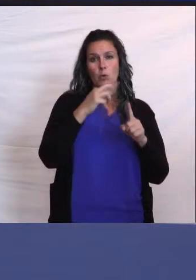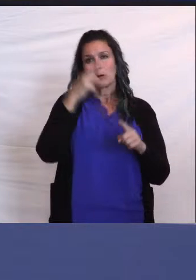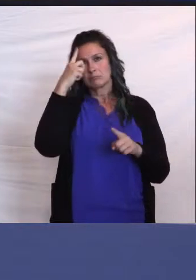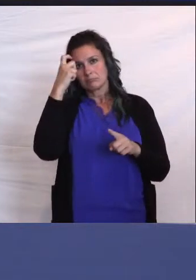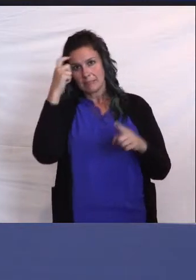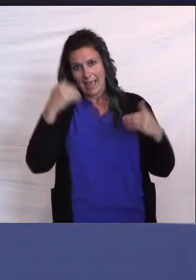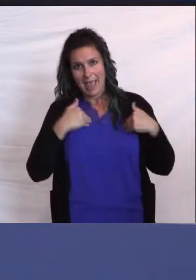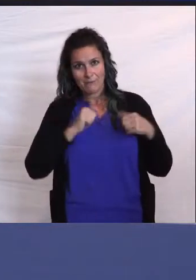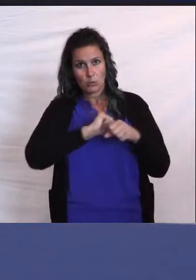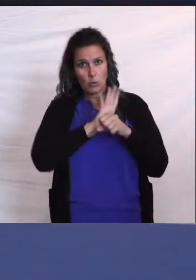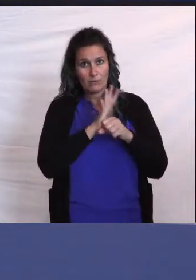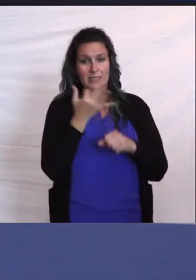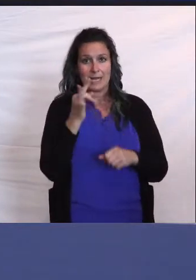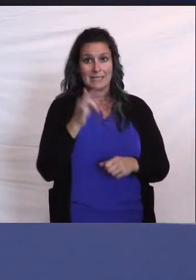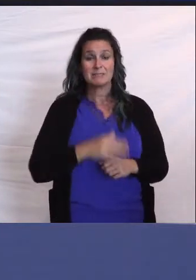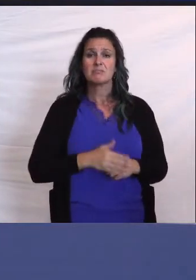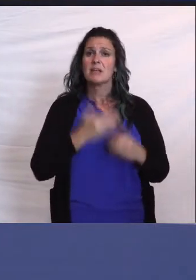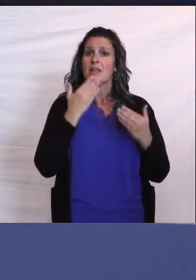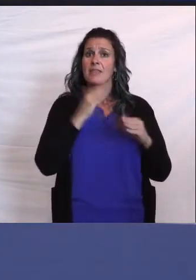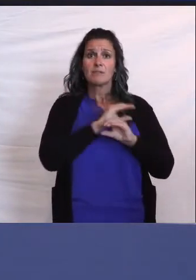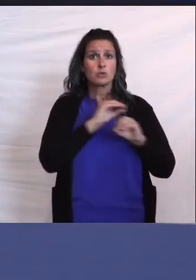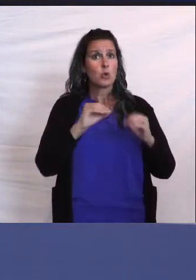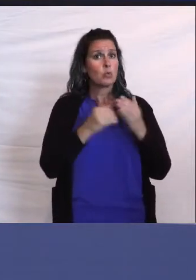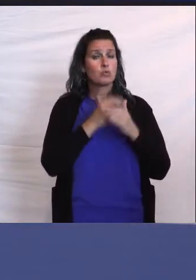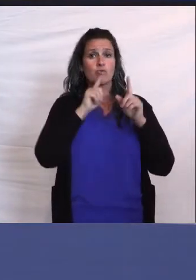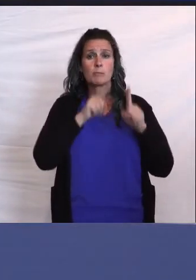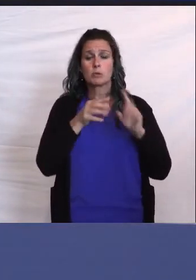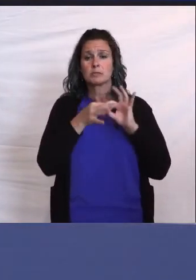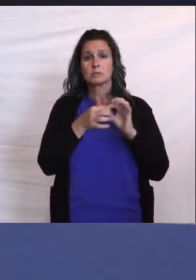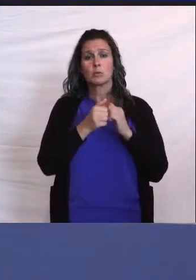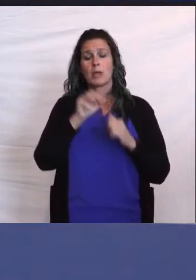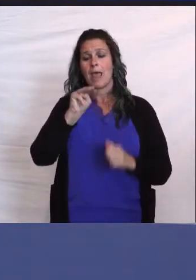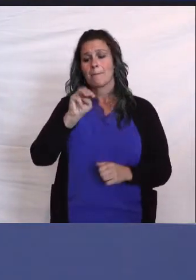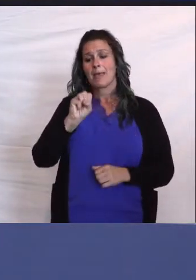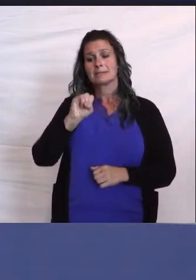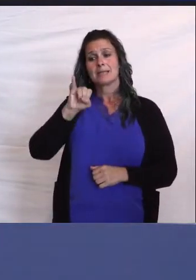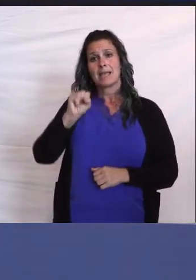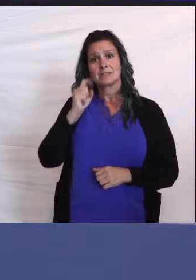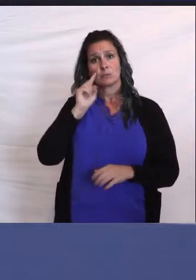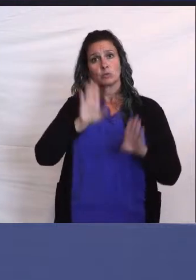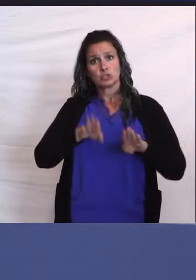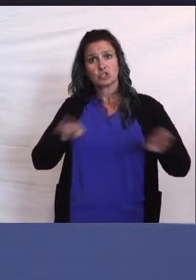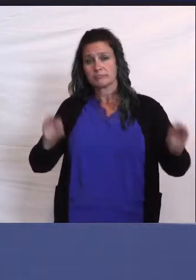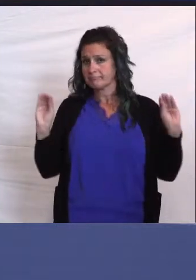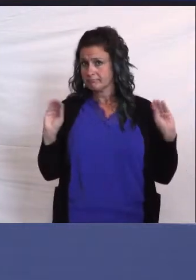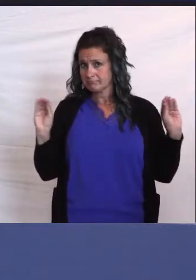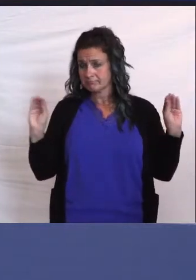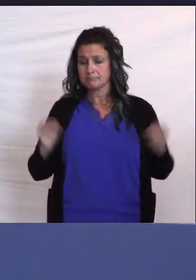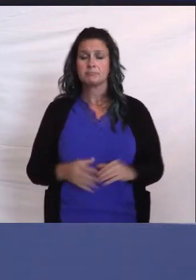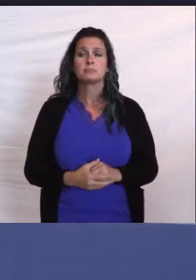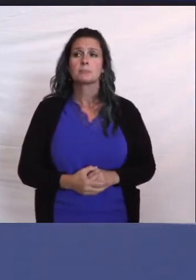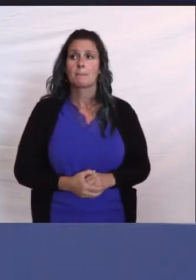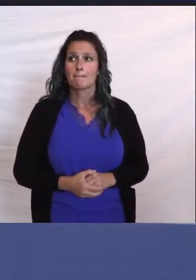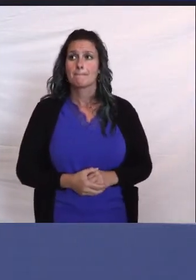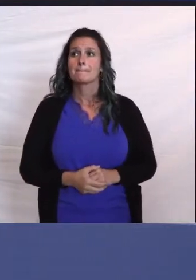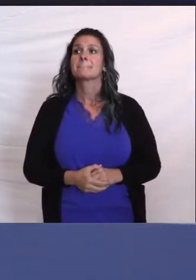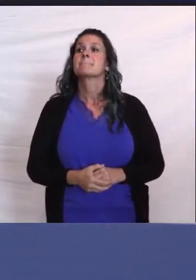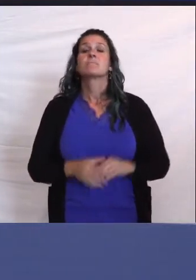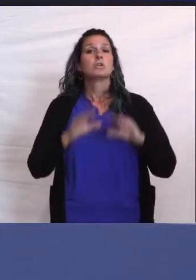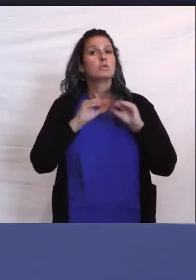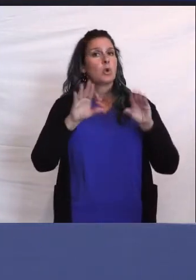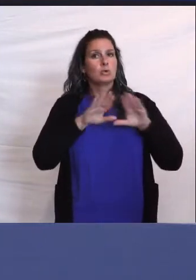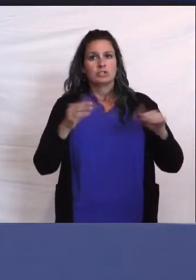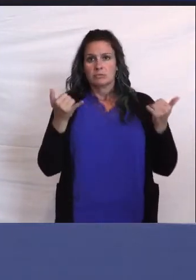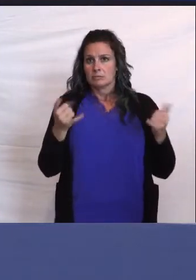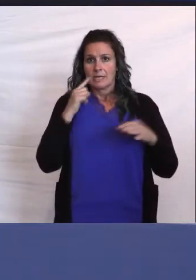investigation. Thankfully, no new reports of multi-system inflammatory syndrome in children. No children are